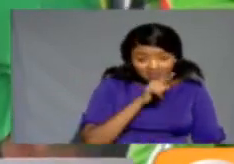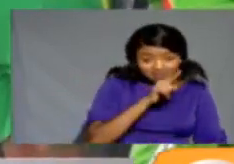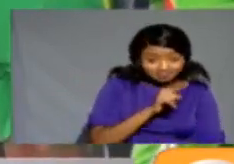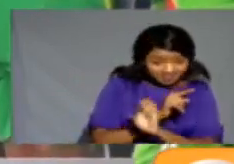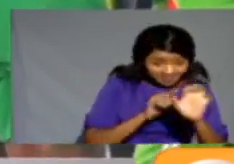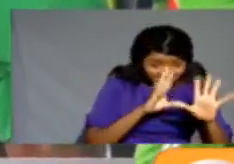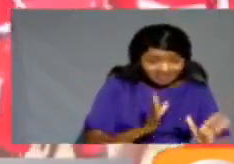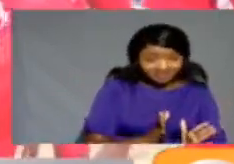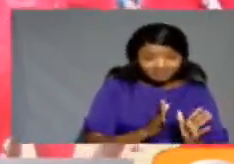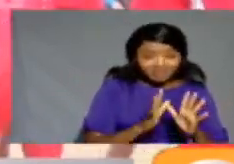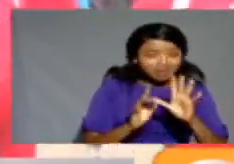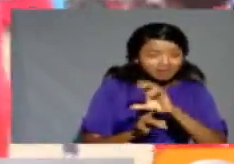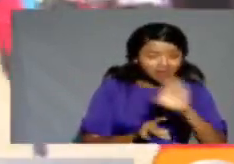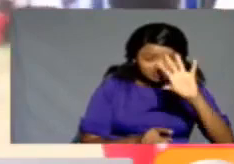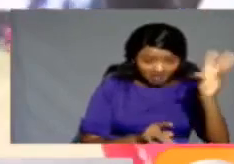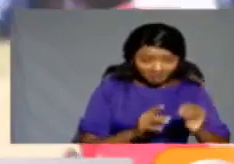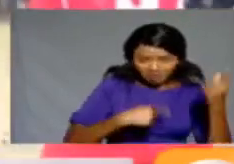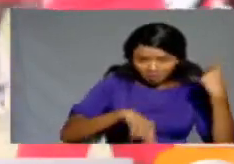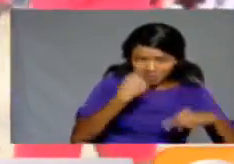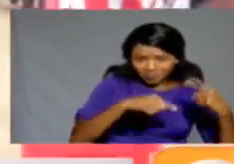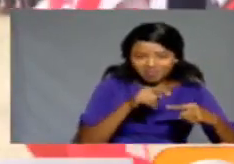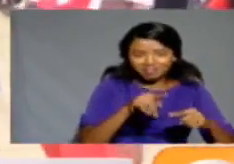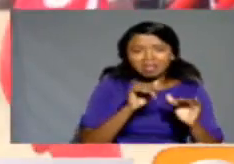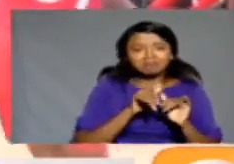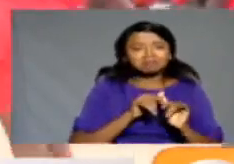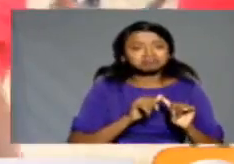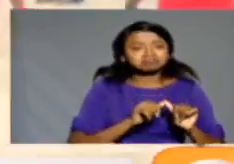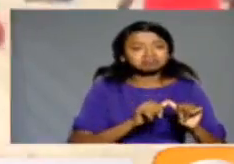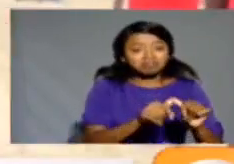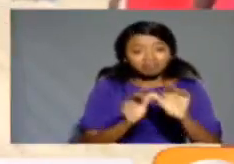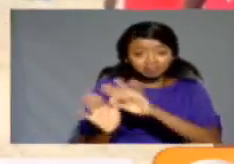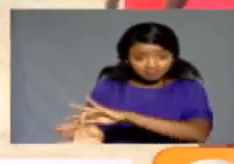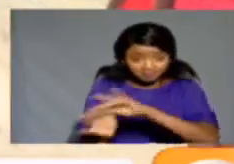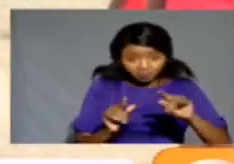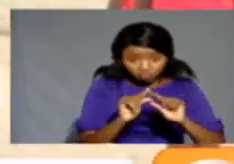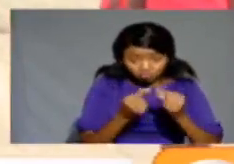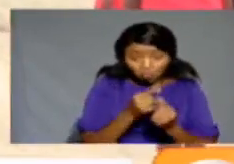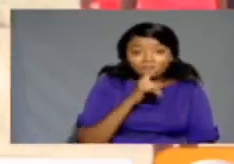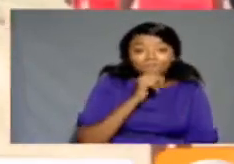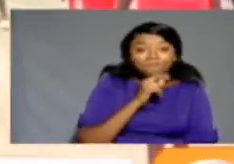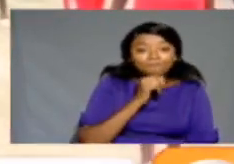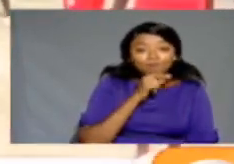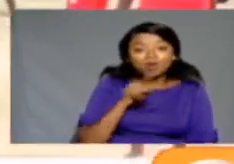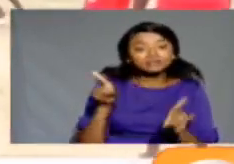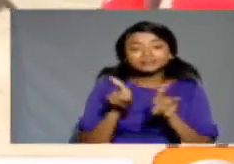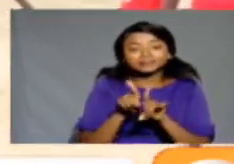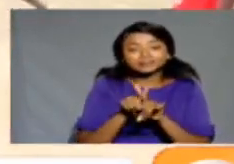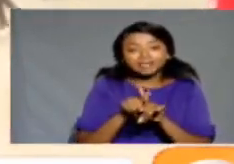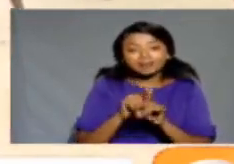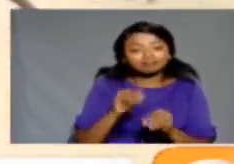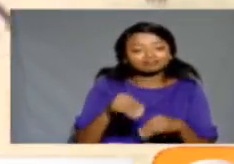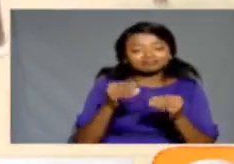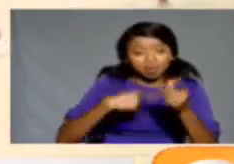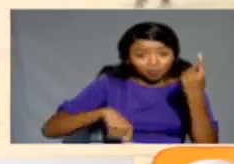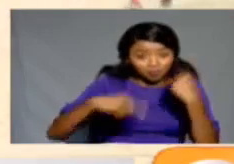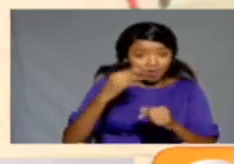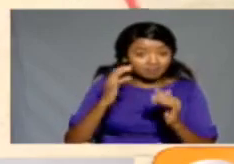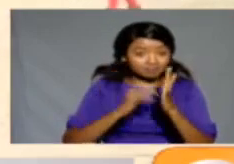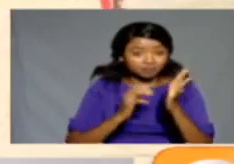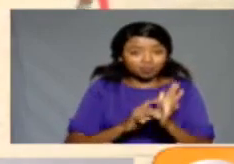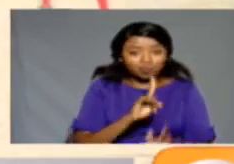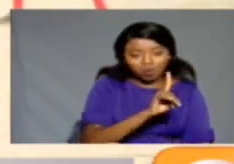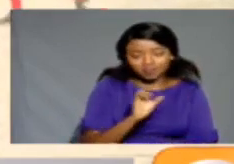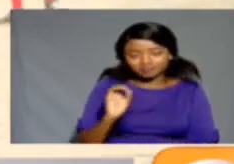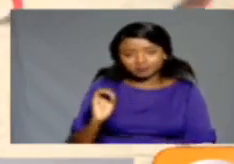sights on dominating the regional finals. The boys' football, Bezarel Kiplimo's goal sealed the win for Machakos in their 1-0 victory